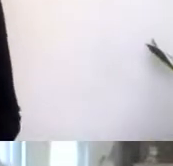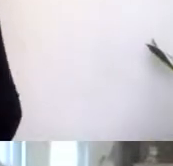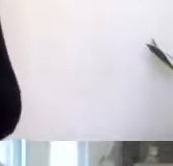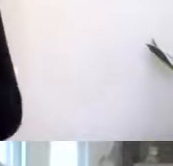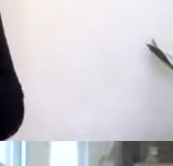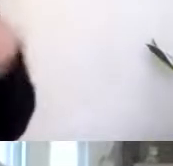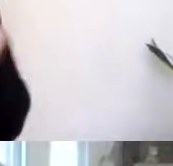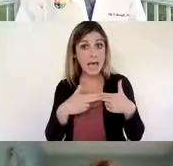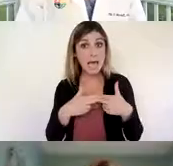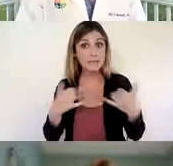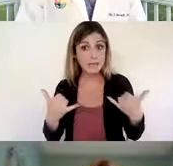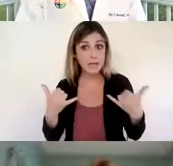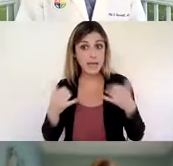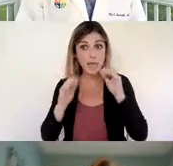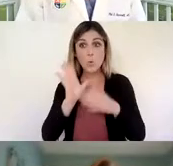slides.